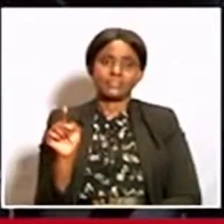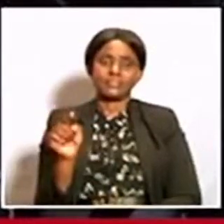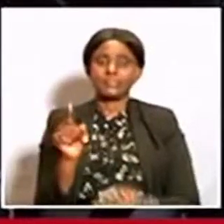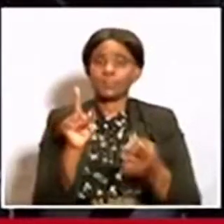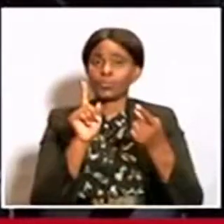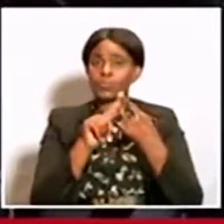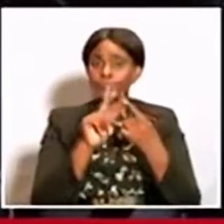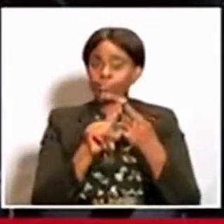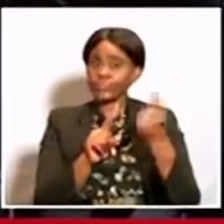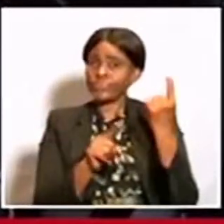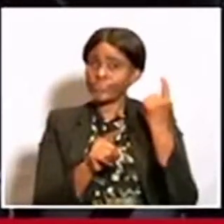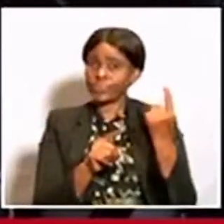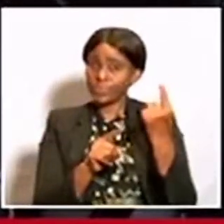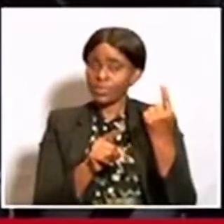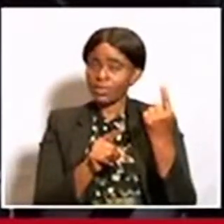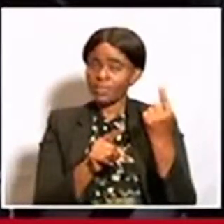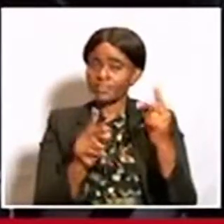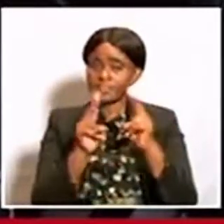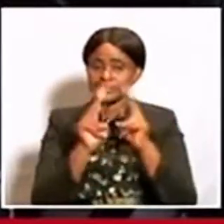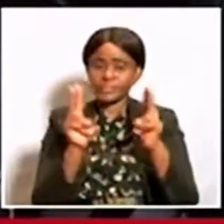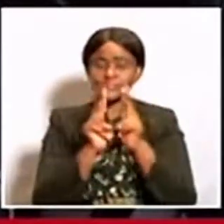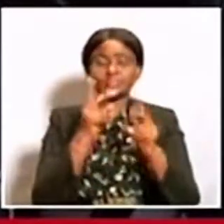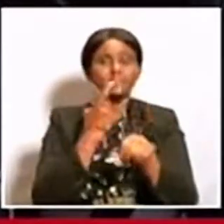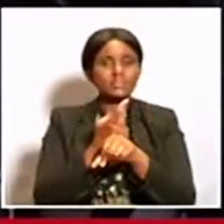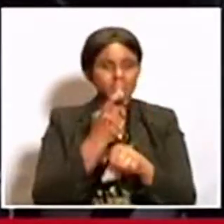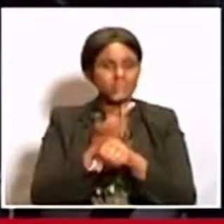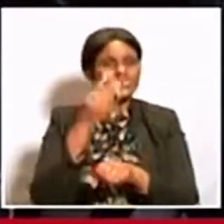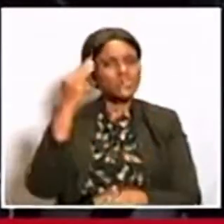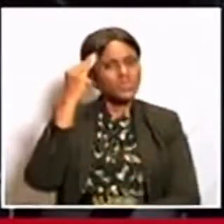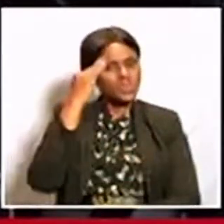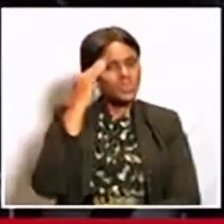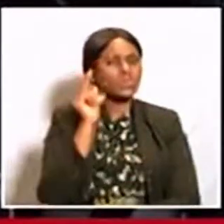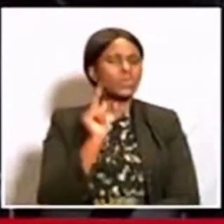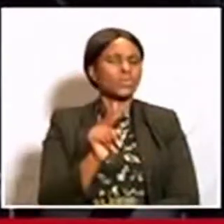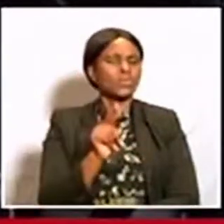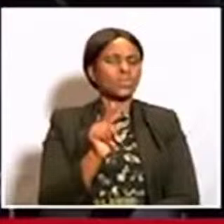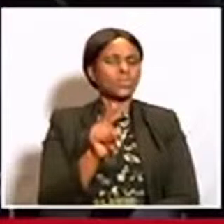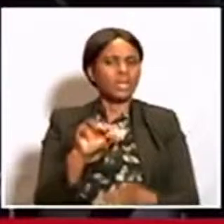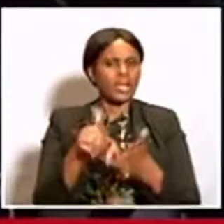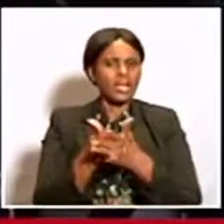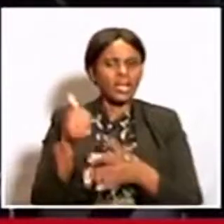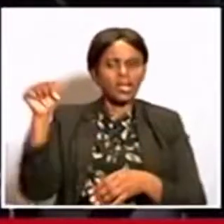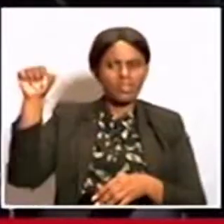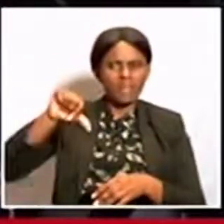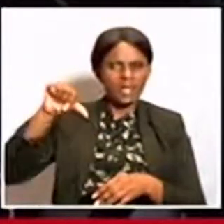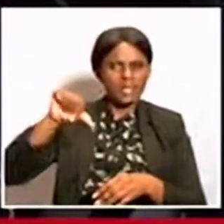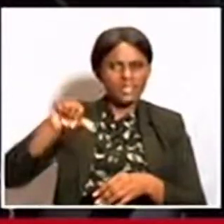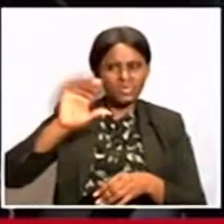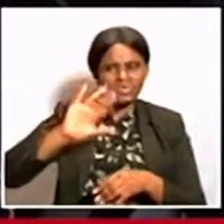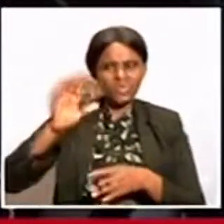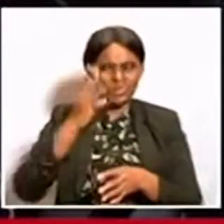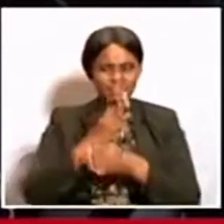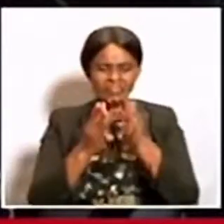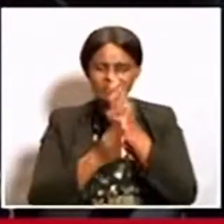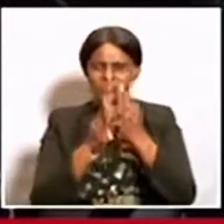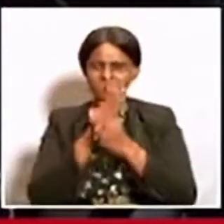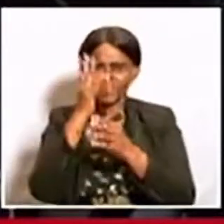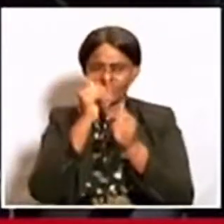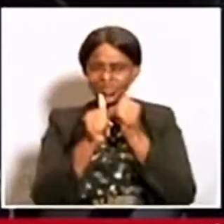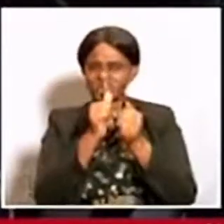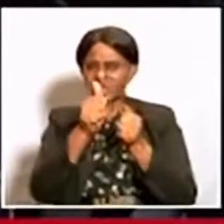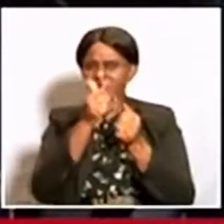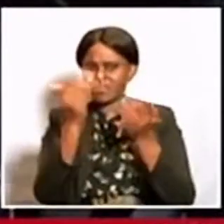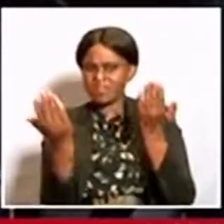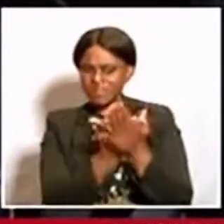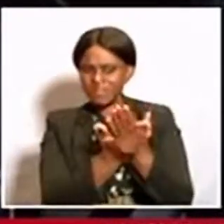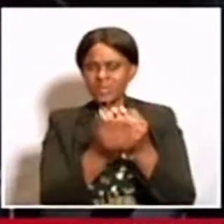1, it's very difficult to determine how bad your infrastructure is because you put them in